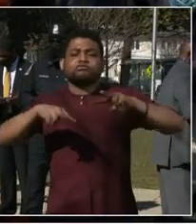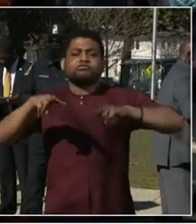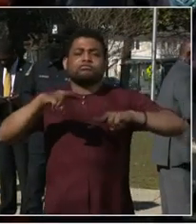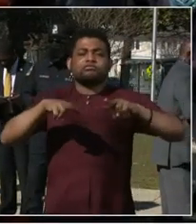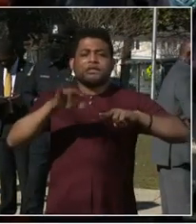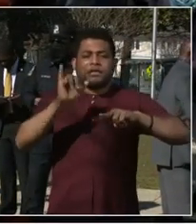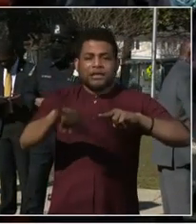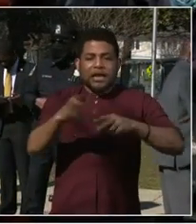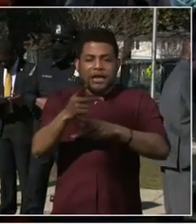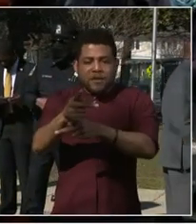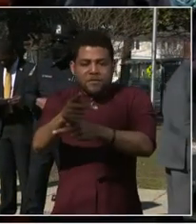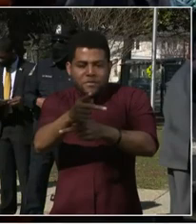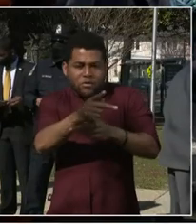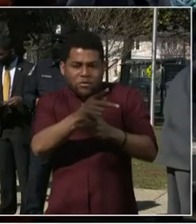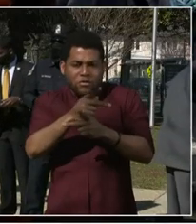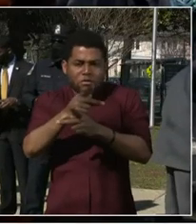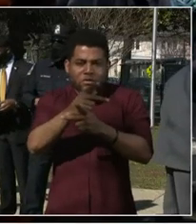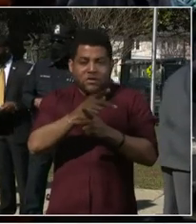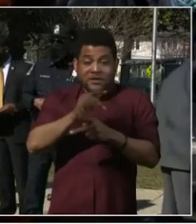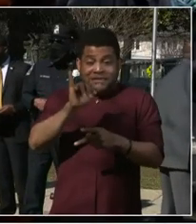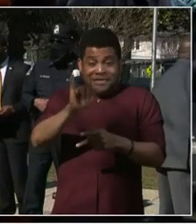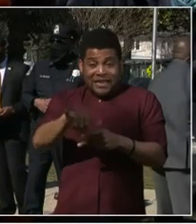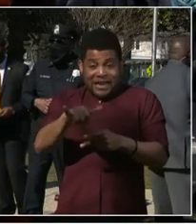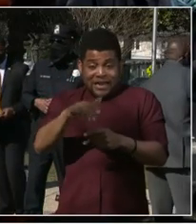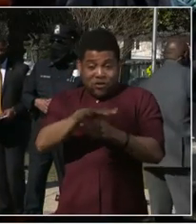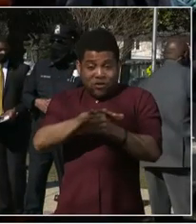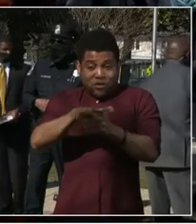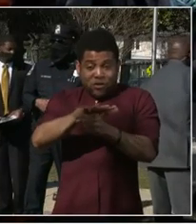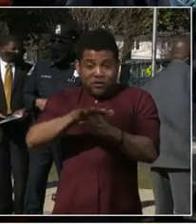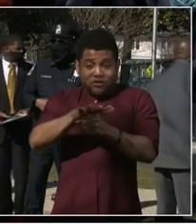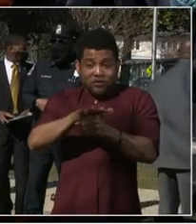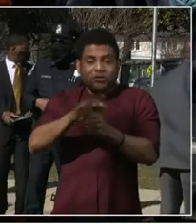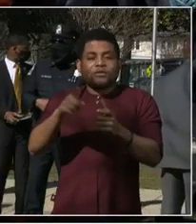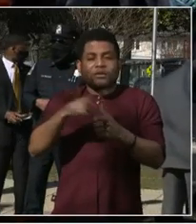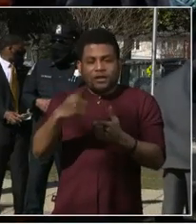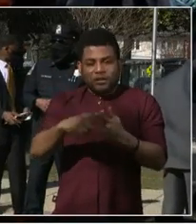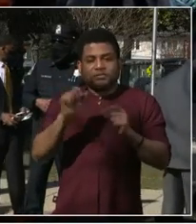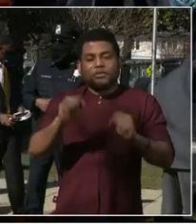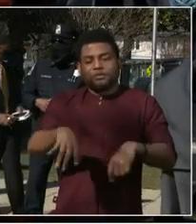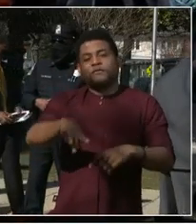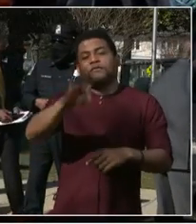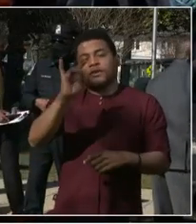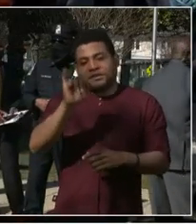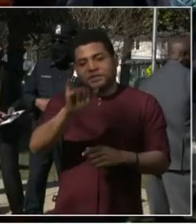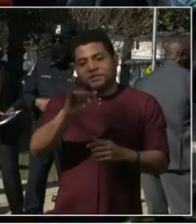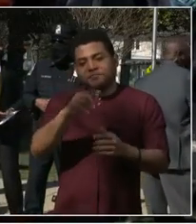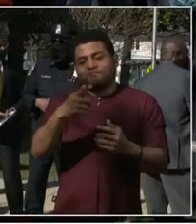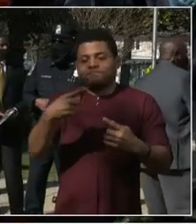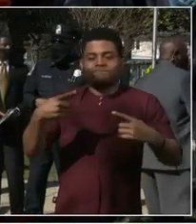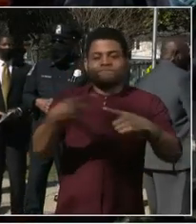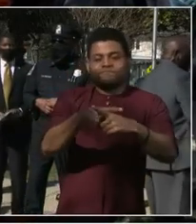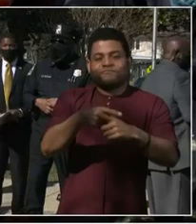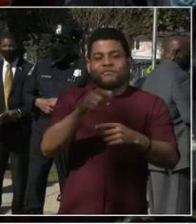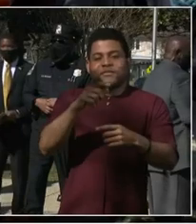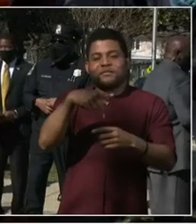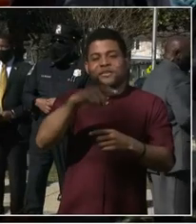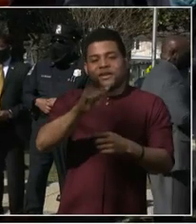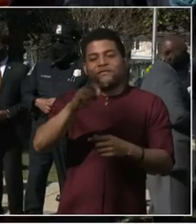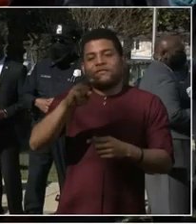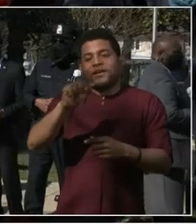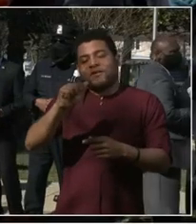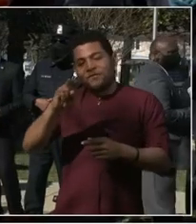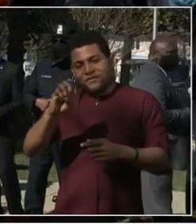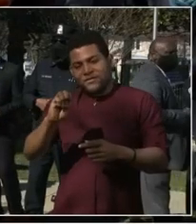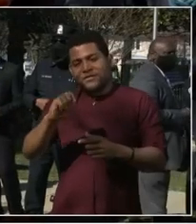and were able to find him in that particular block of Pennsylvania Avenue and effect the